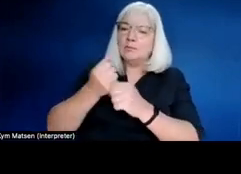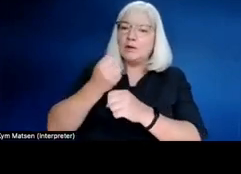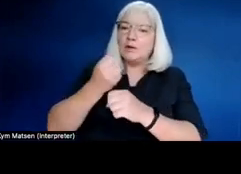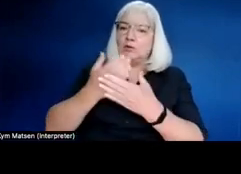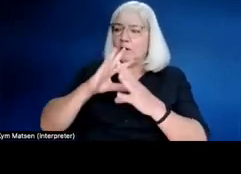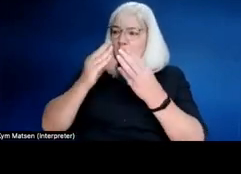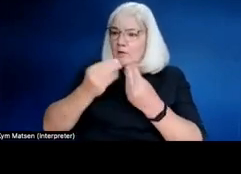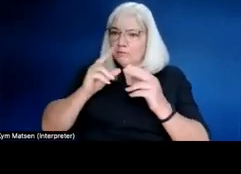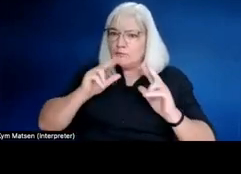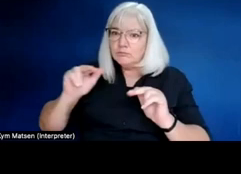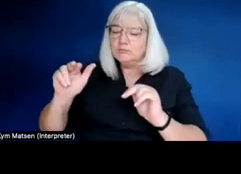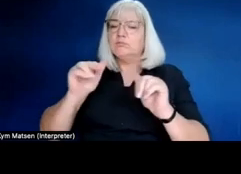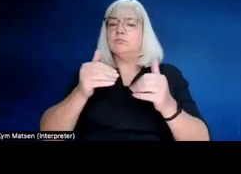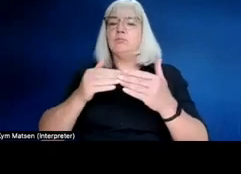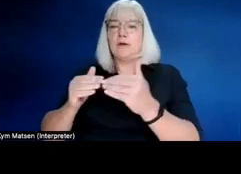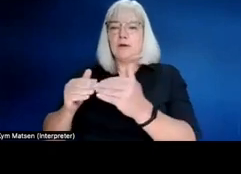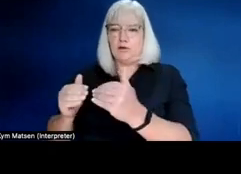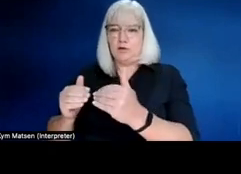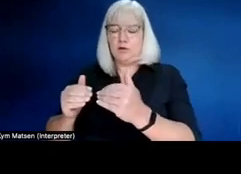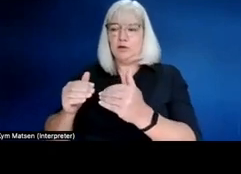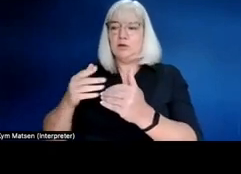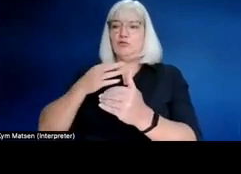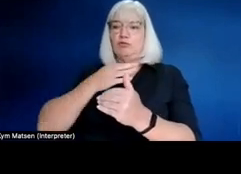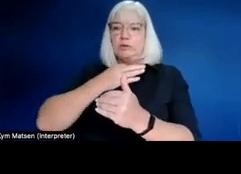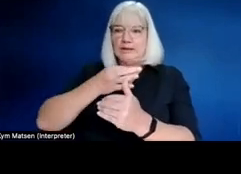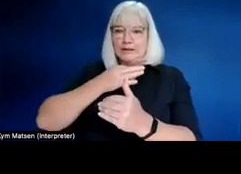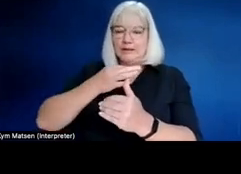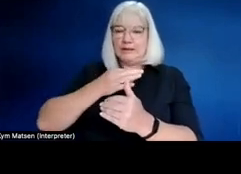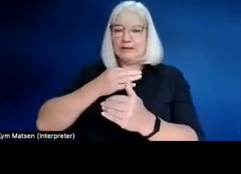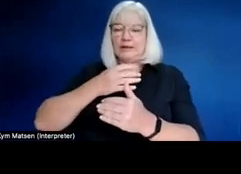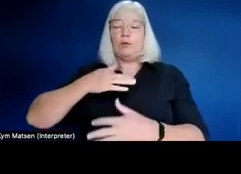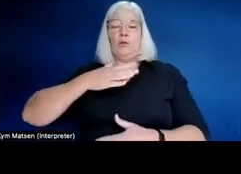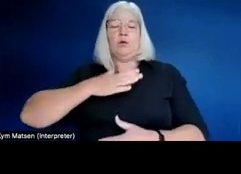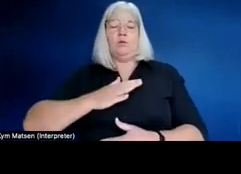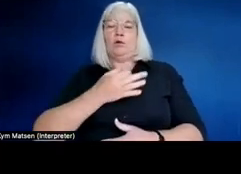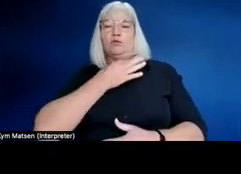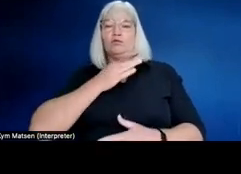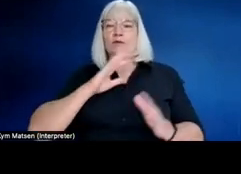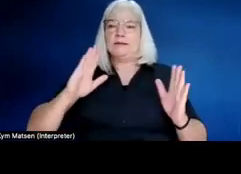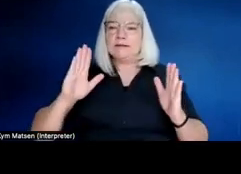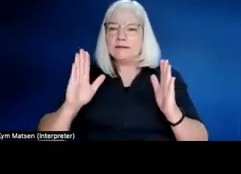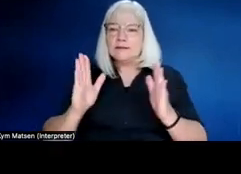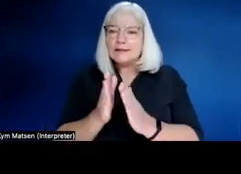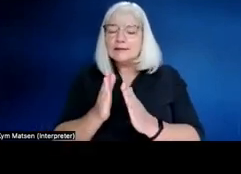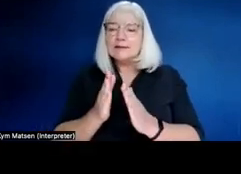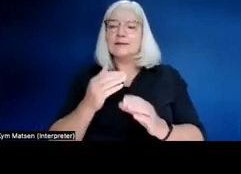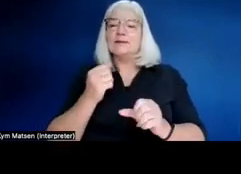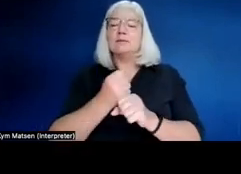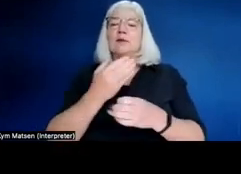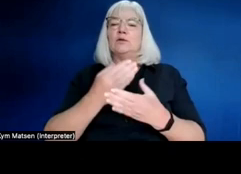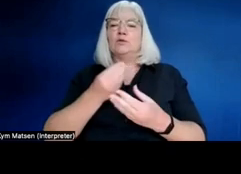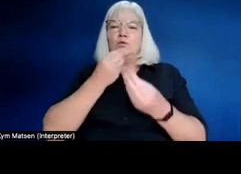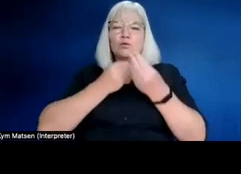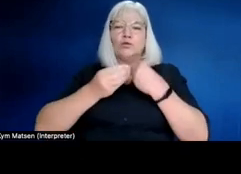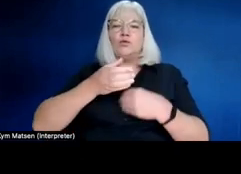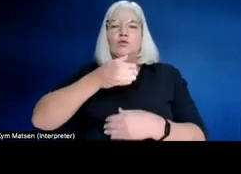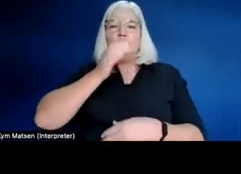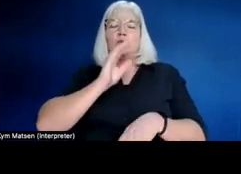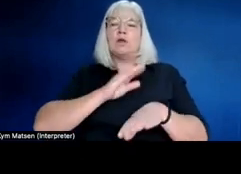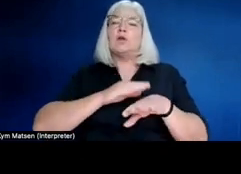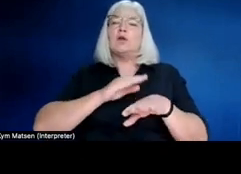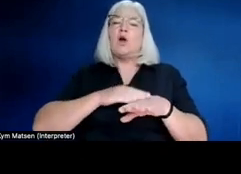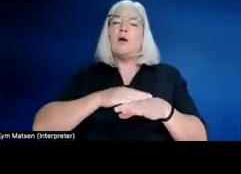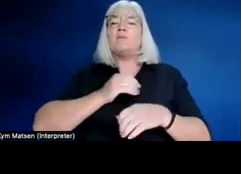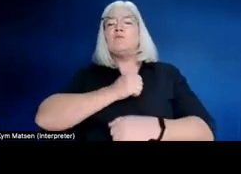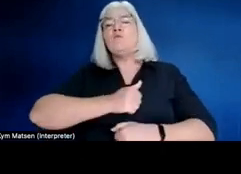And our goal is to reduce that risk and increase positive mealtime experiences. Because as we mentioned previously, eating and drinking